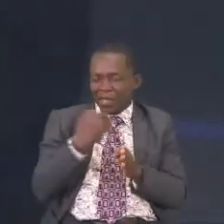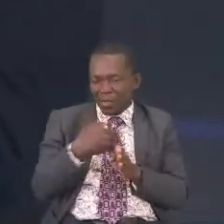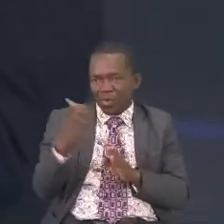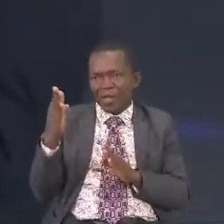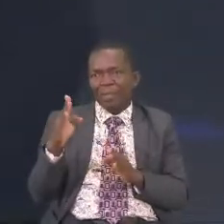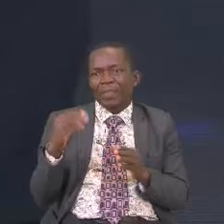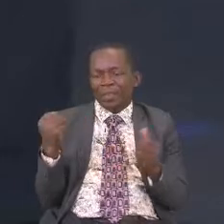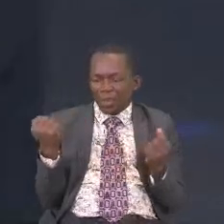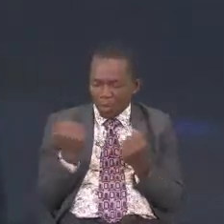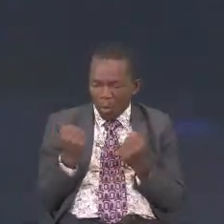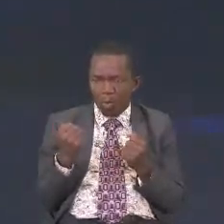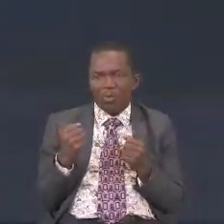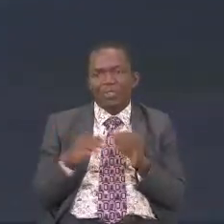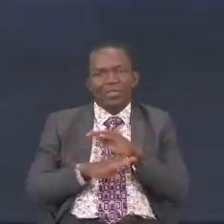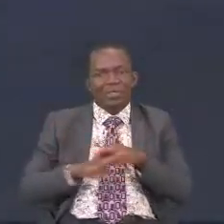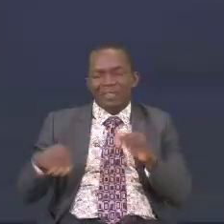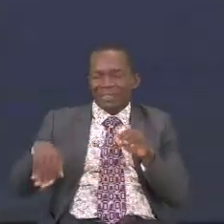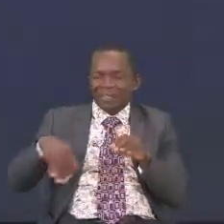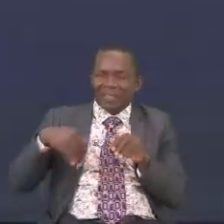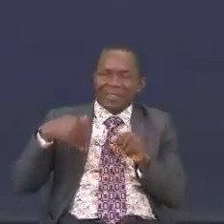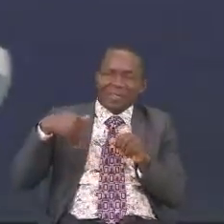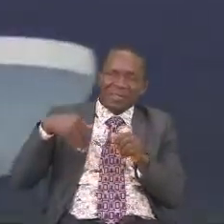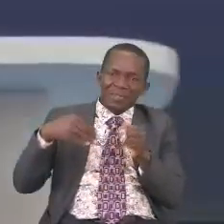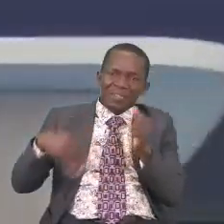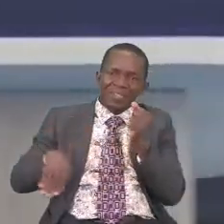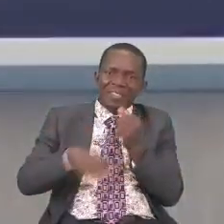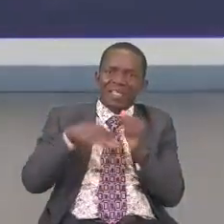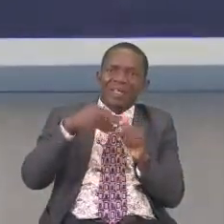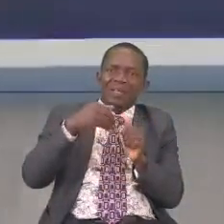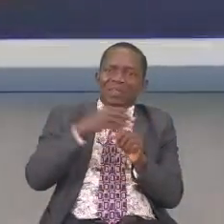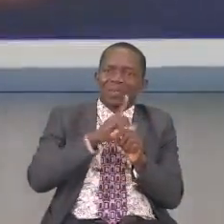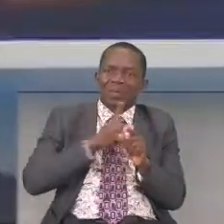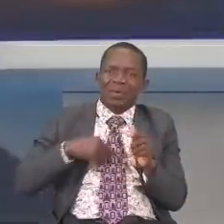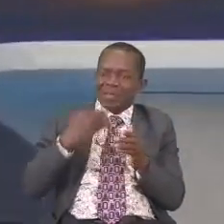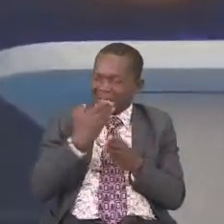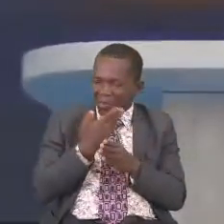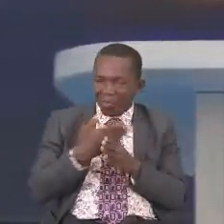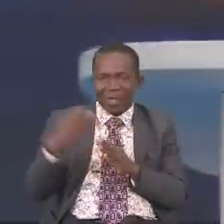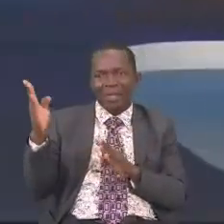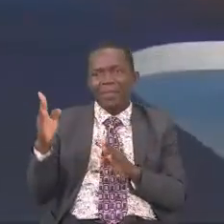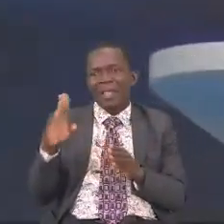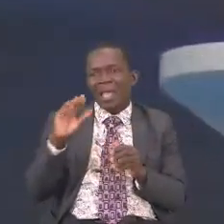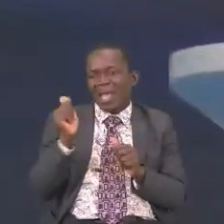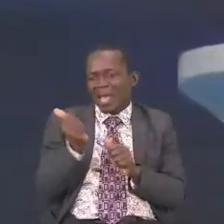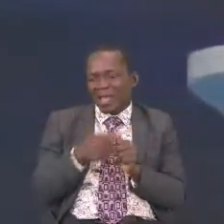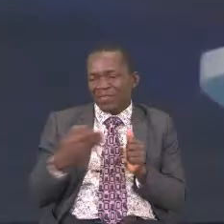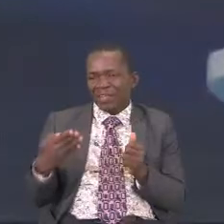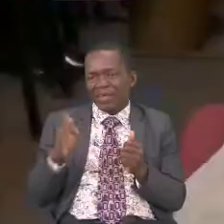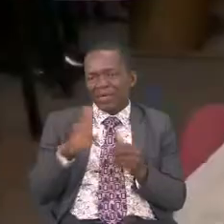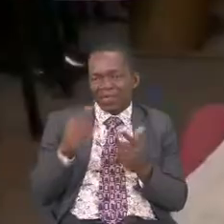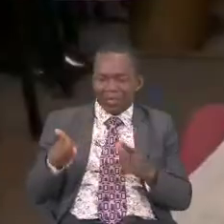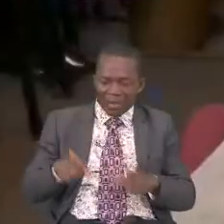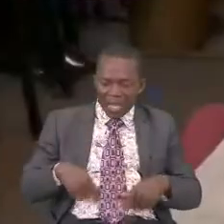it doesn't drive away God. Every day of your life, whatever you feel, God will be with